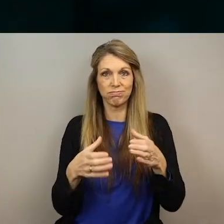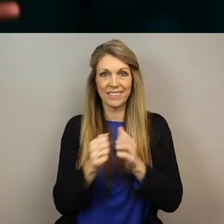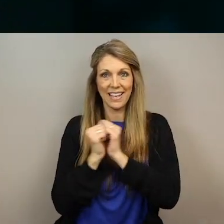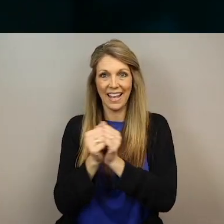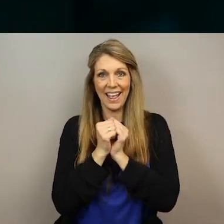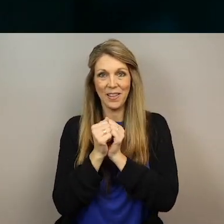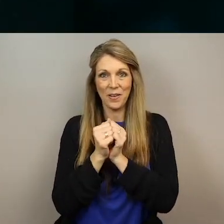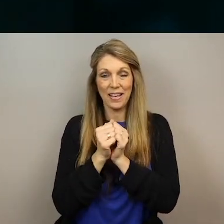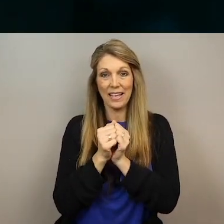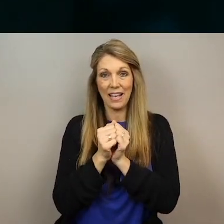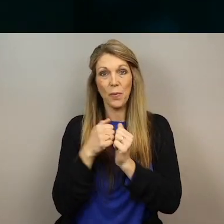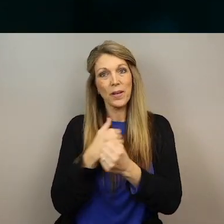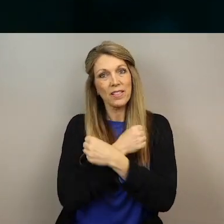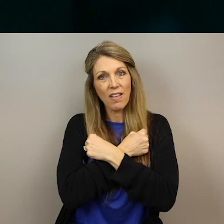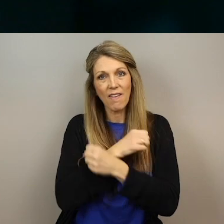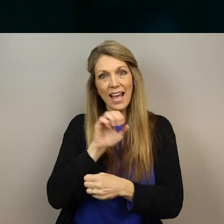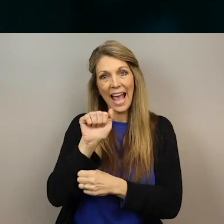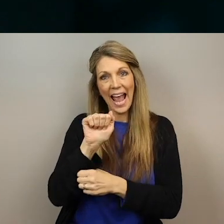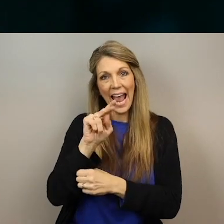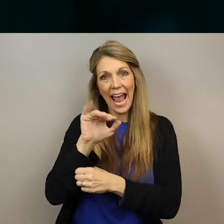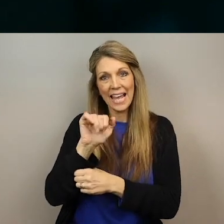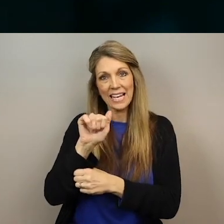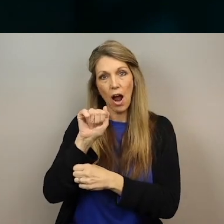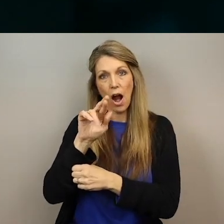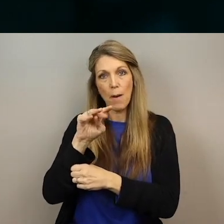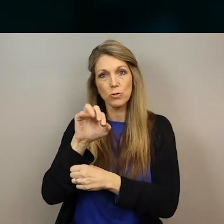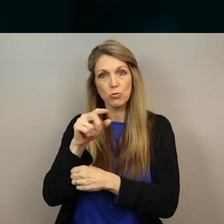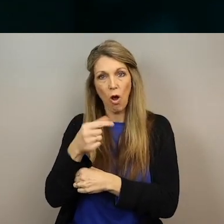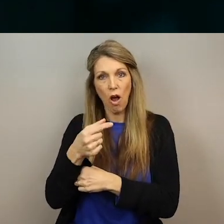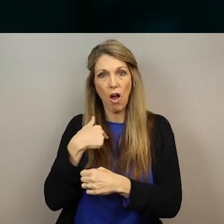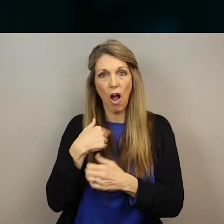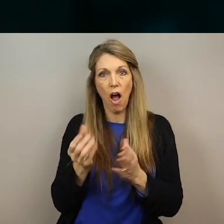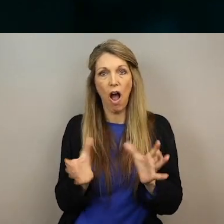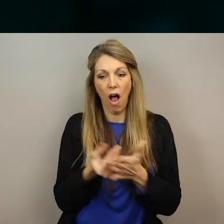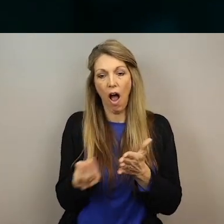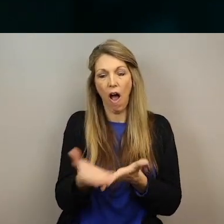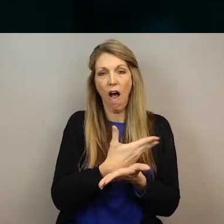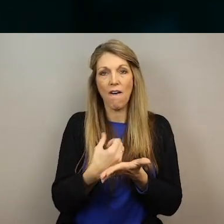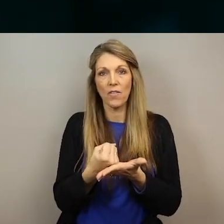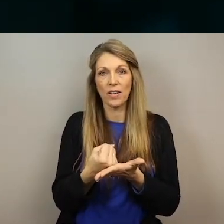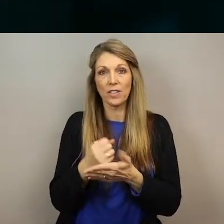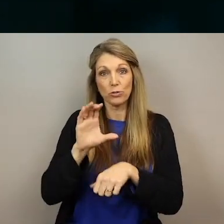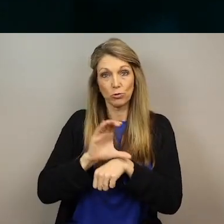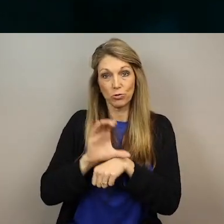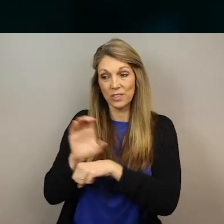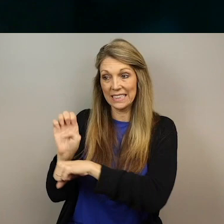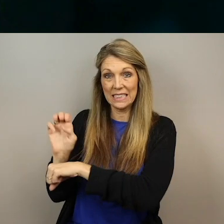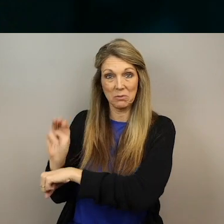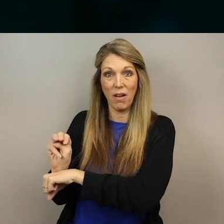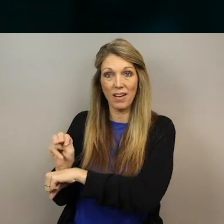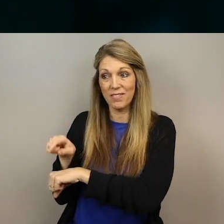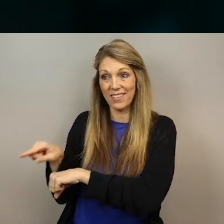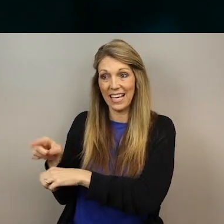we love the Annie Armstrong Easter offering. And I have to say this, I kind of take it personally. The church at Eastmont is a recipient,